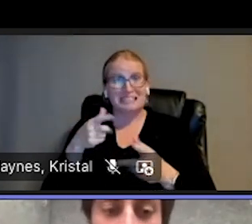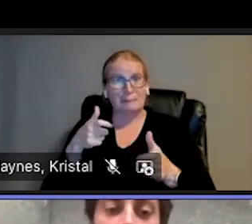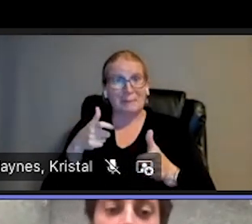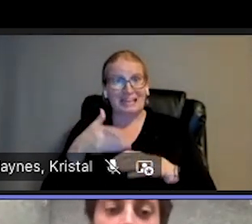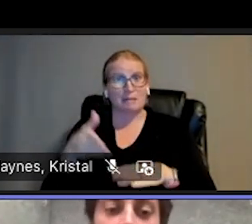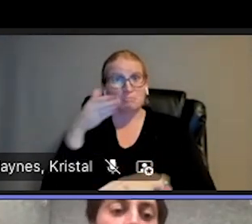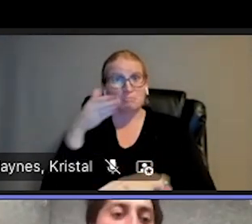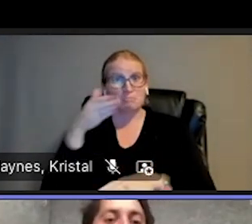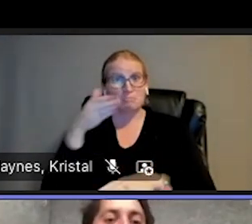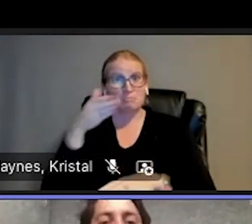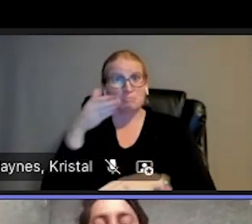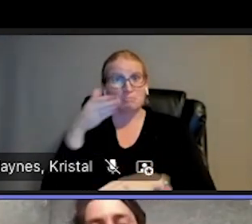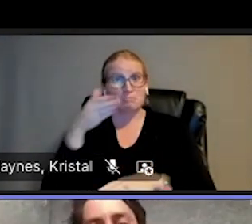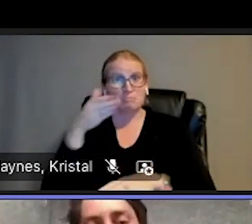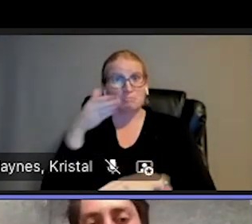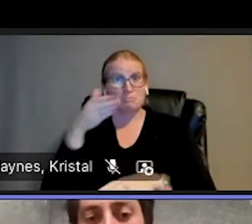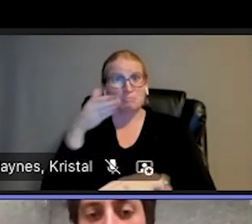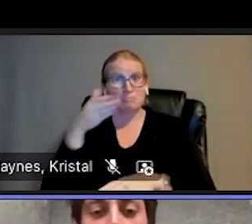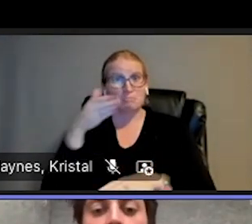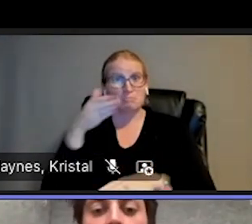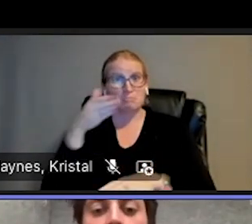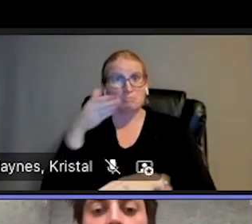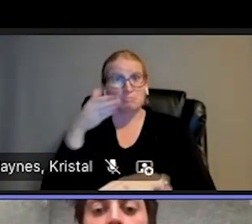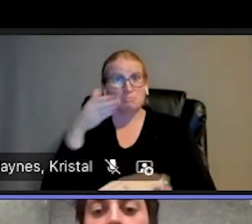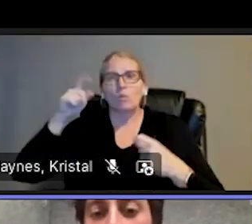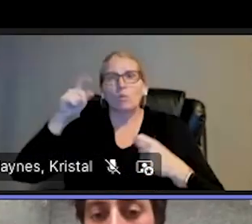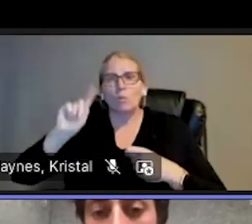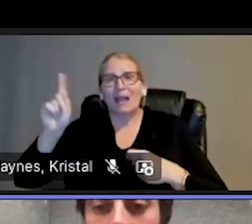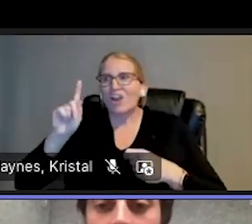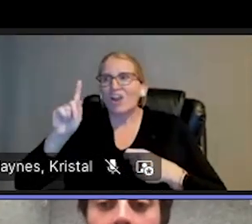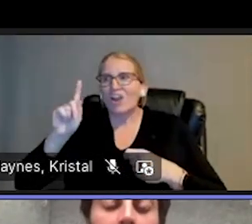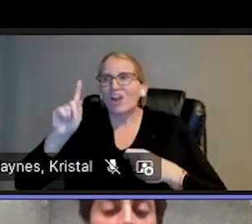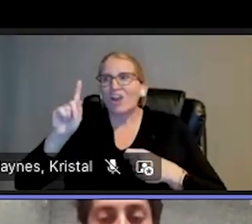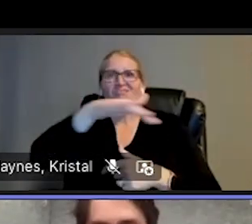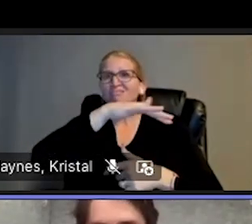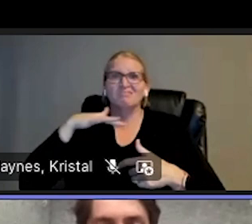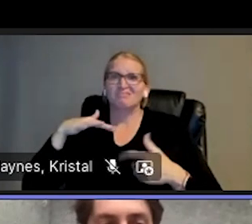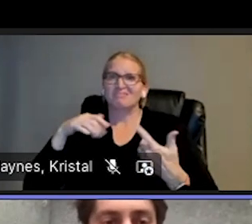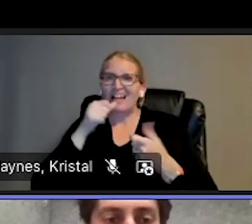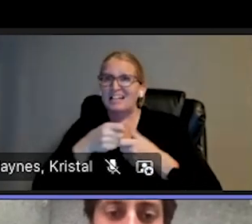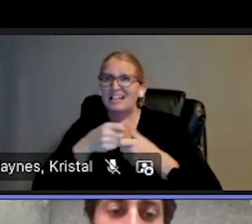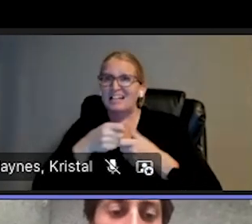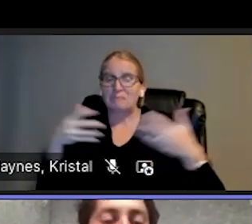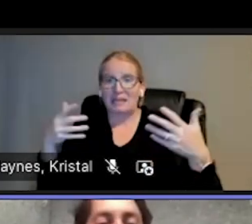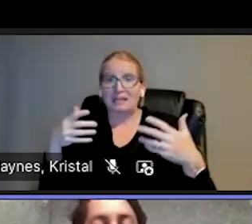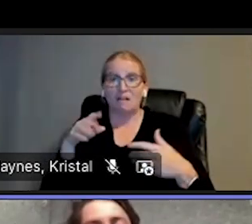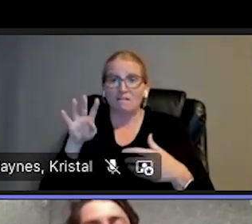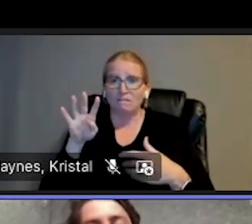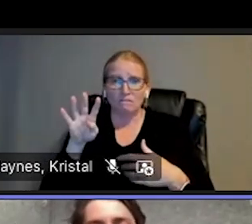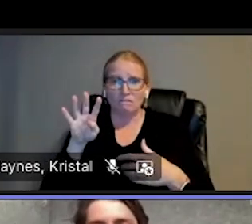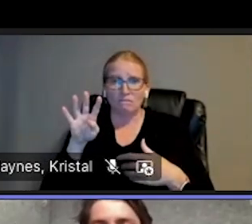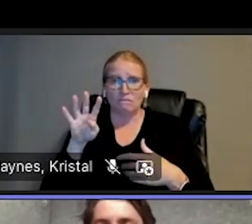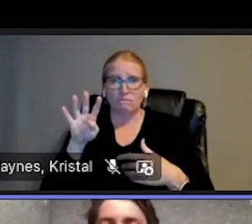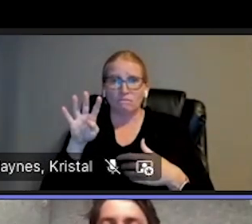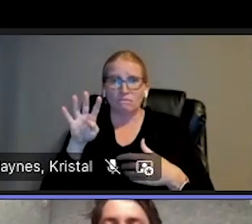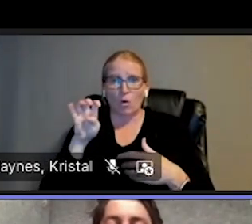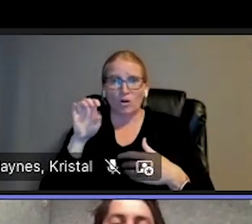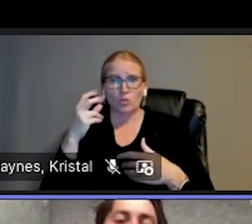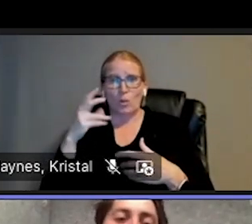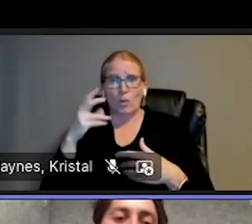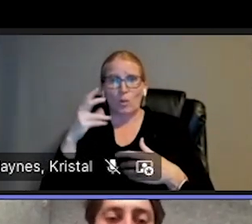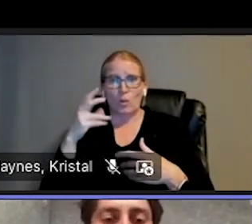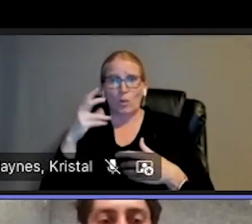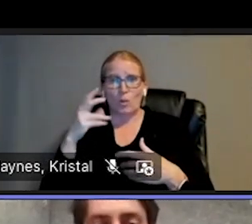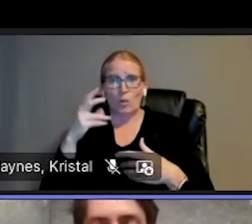miles of road don't have mobile coverage from any provider. We did a robust engineering analysis that showed